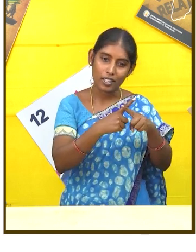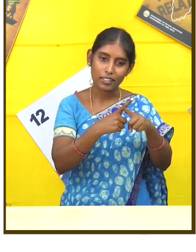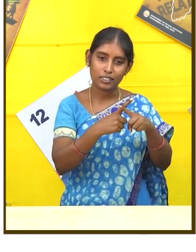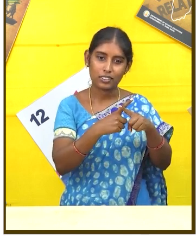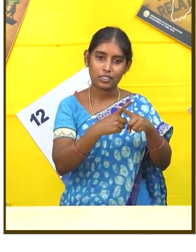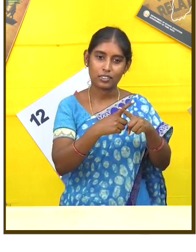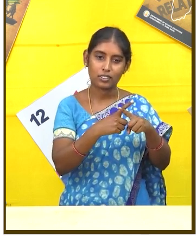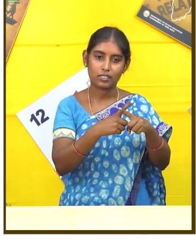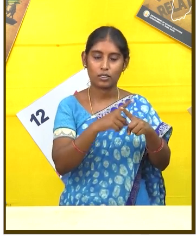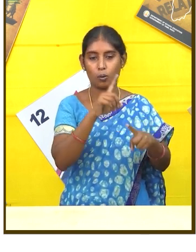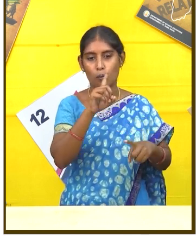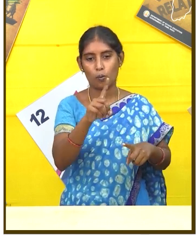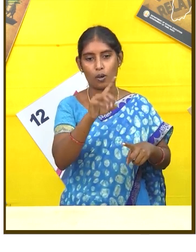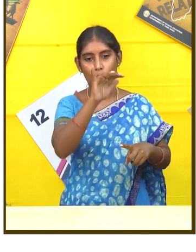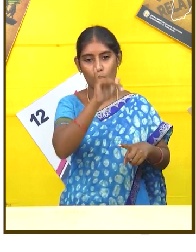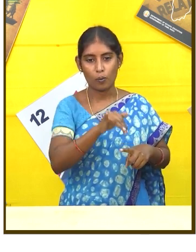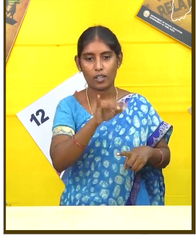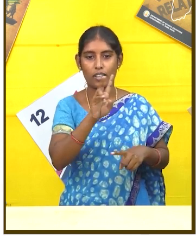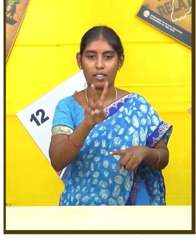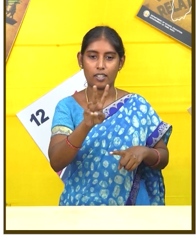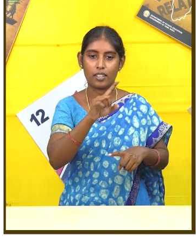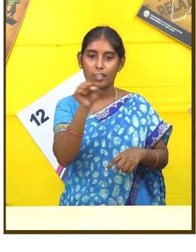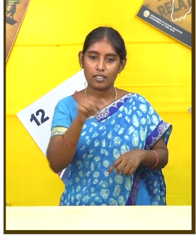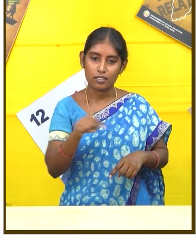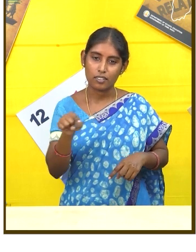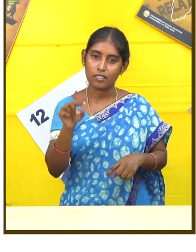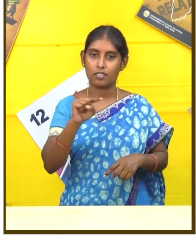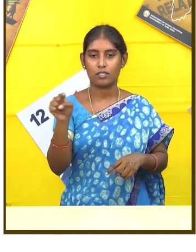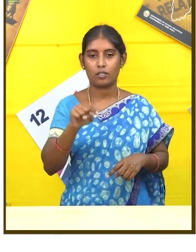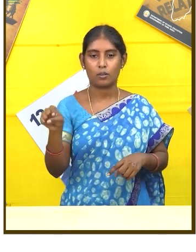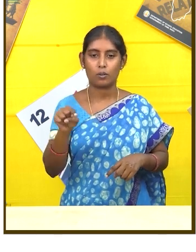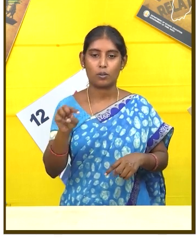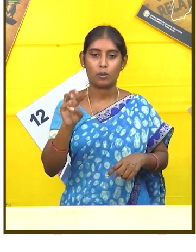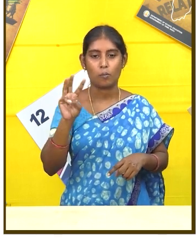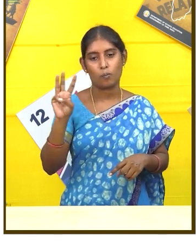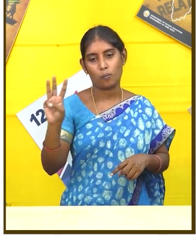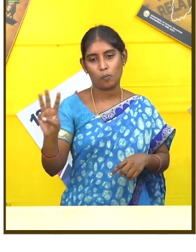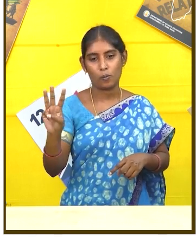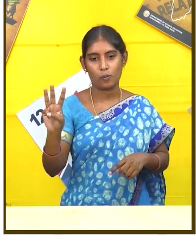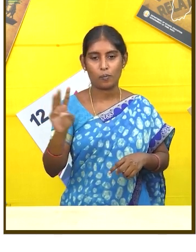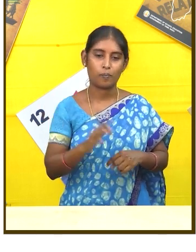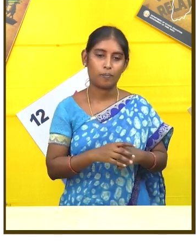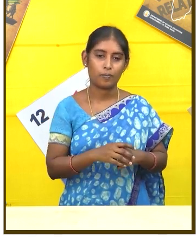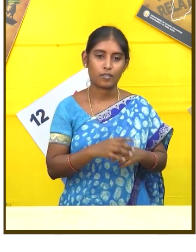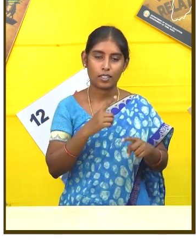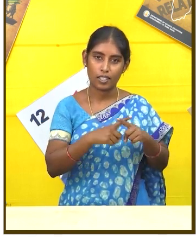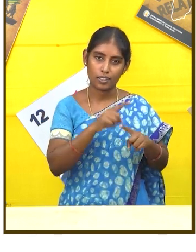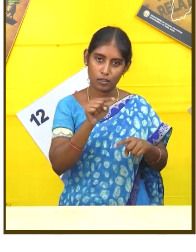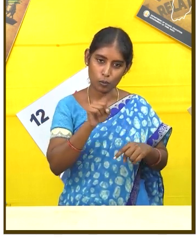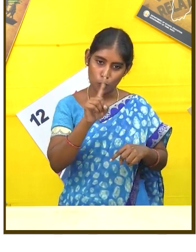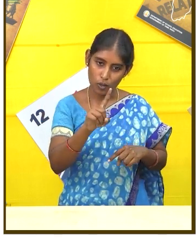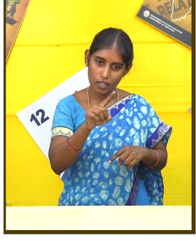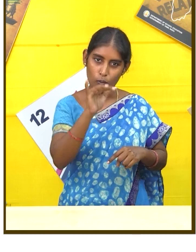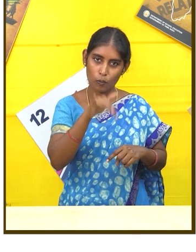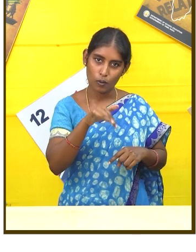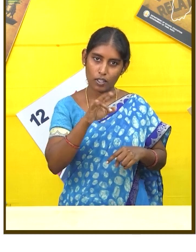x, y and also z. That becomes the solution. Therefore, you can write x equal to 1, y